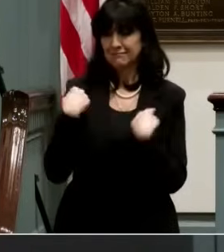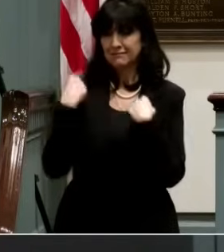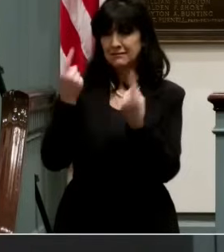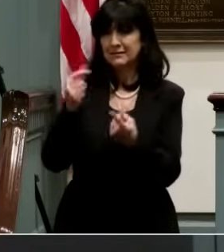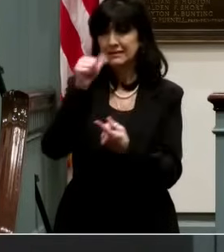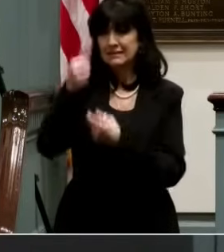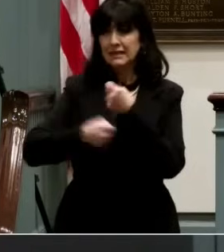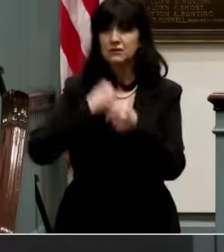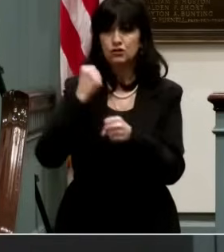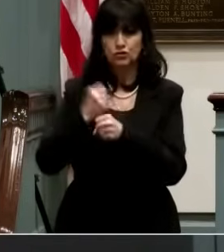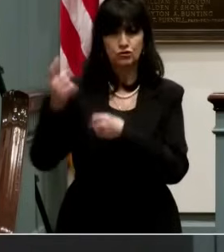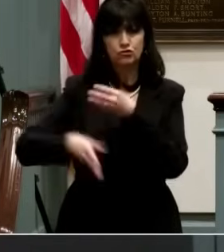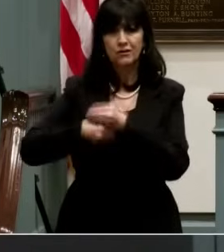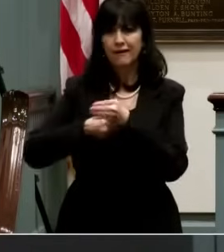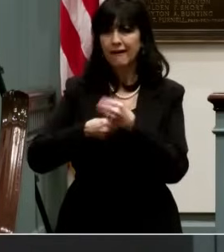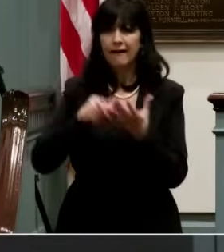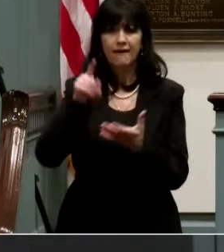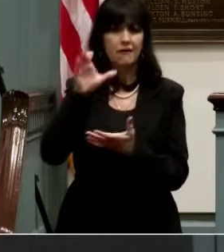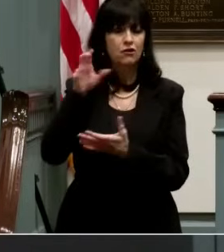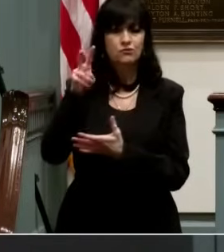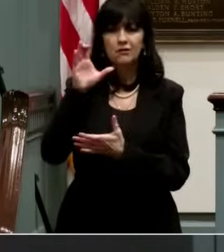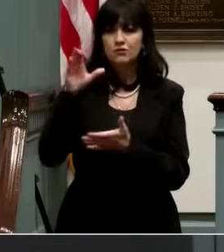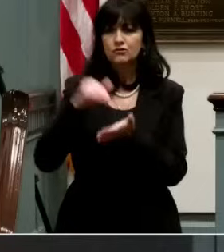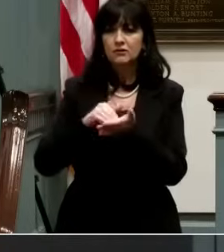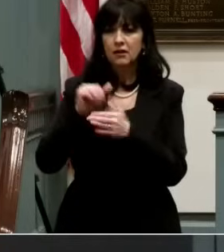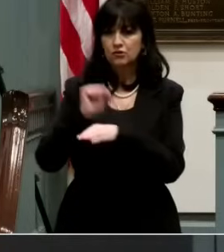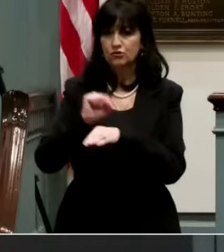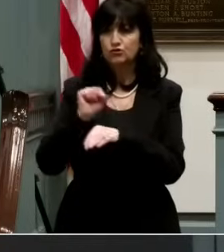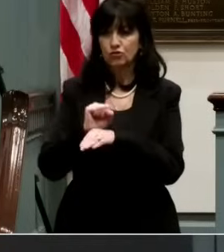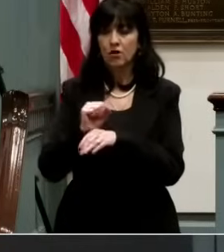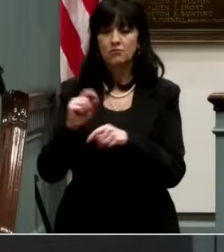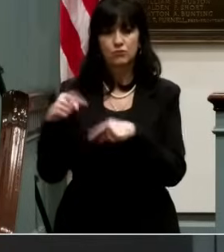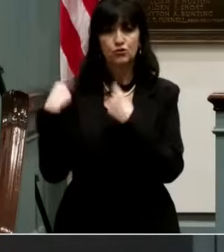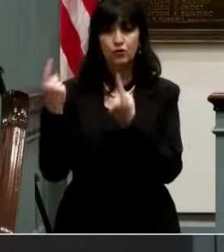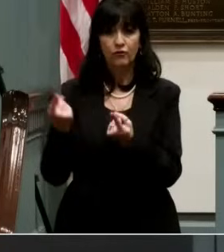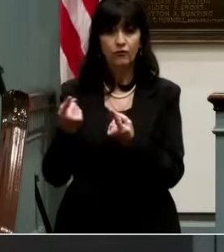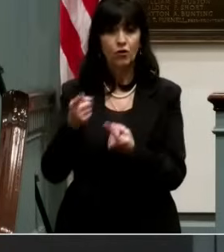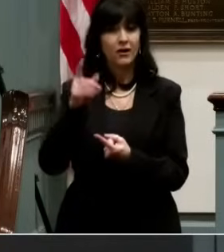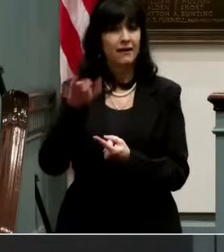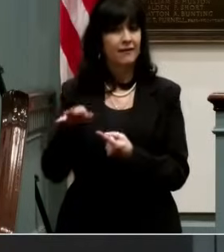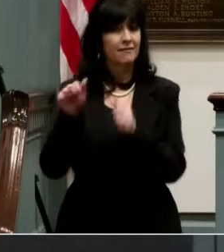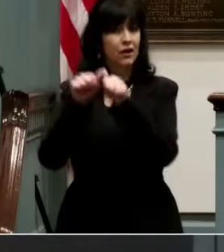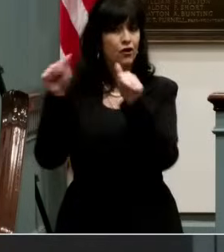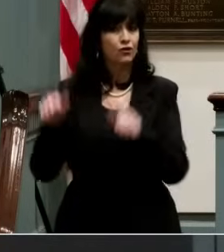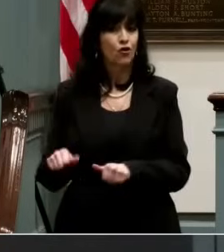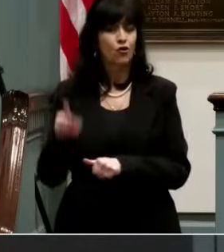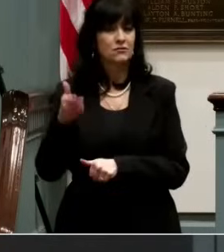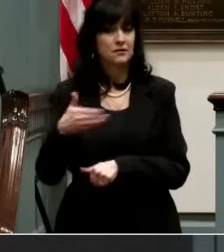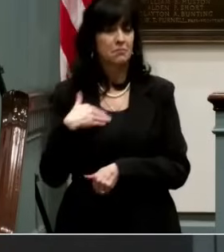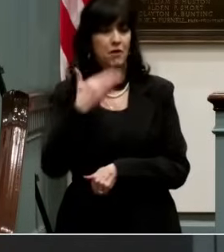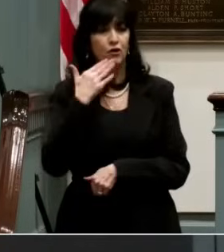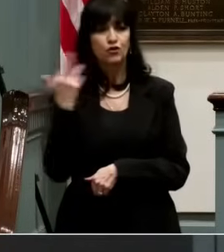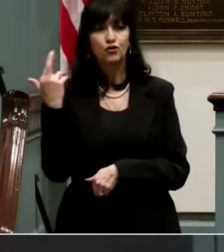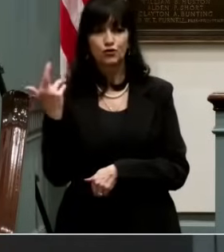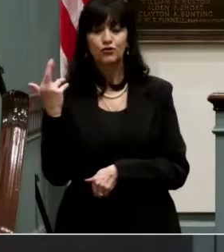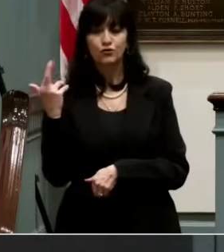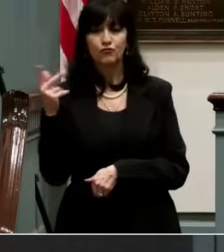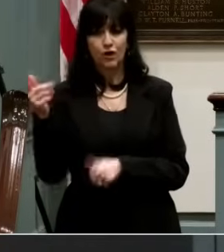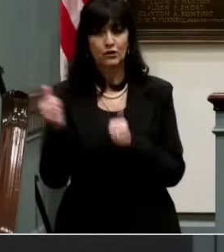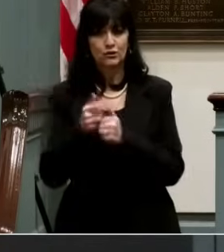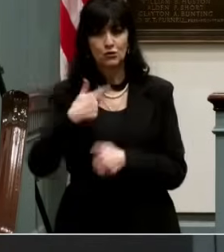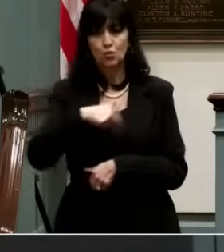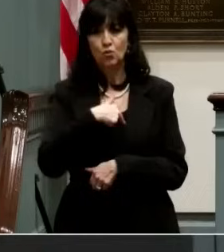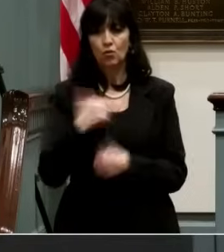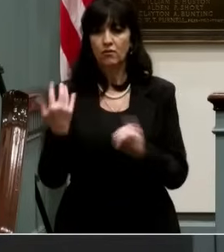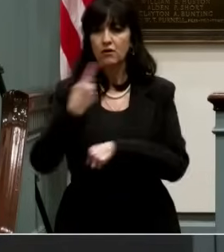happened by accident. My good friend Mayor Kenny Branner, the architect of much of this, is with us today. The